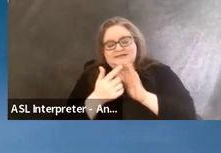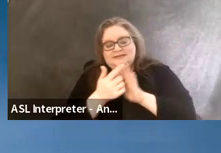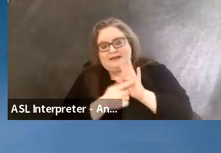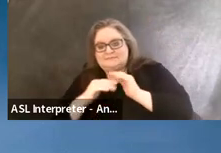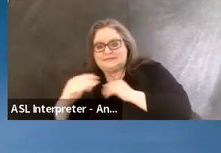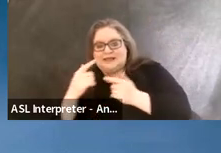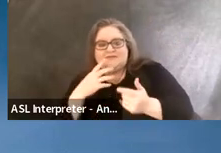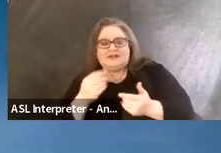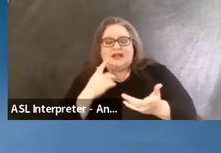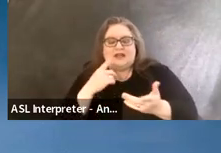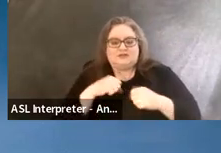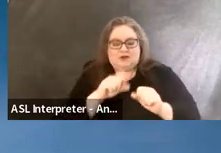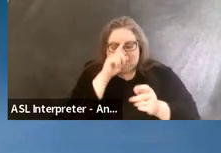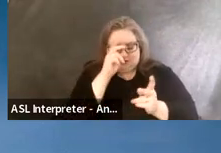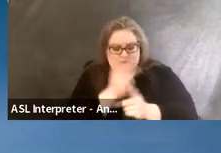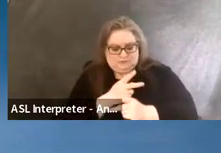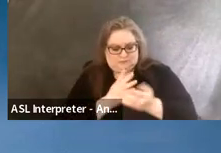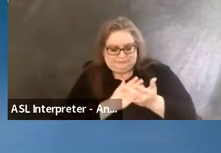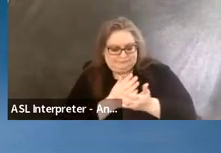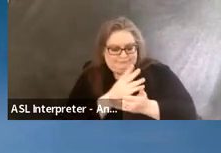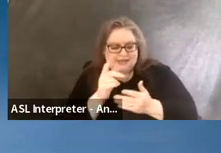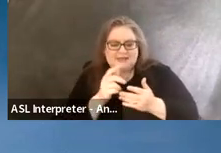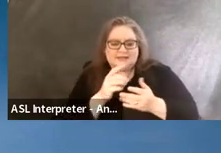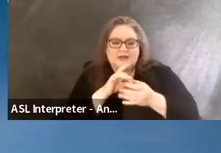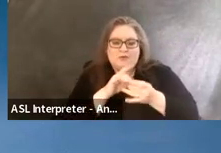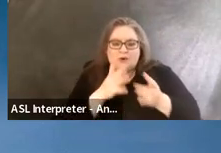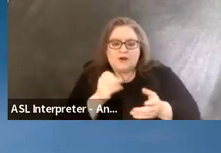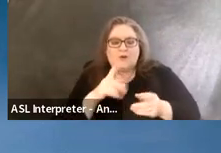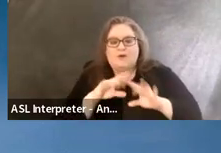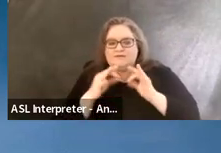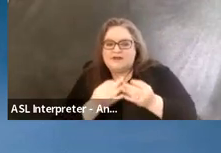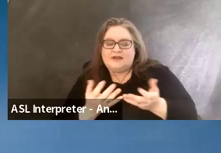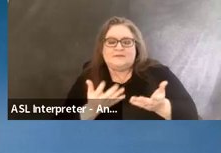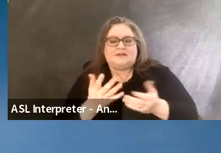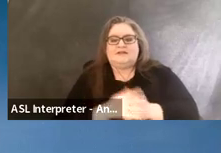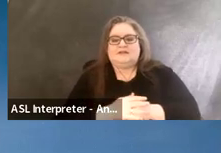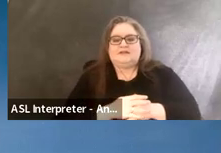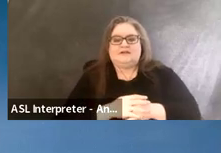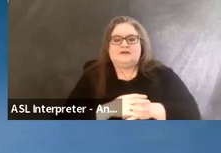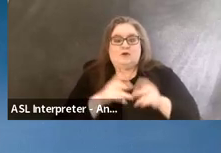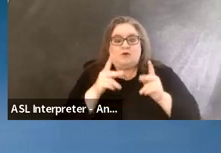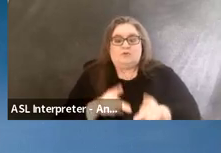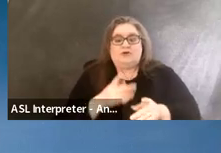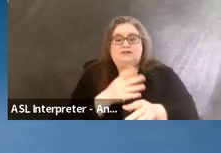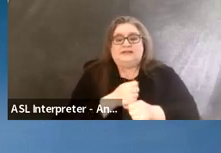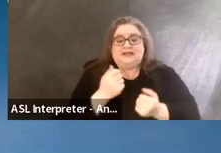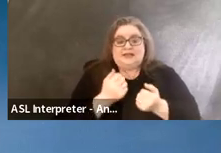to navigate as a support coordinator or a family or a person receiving